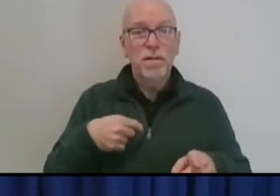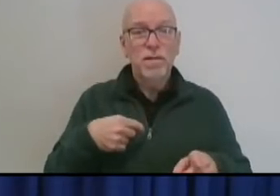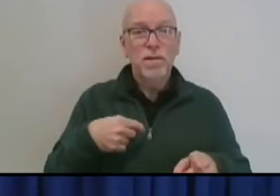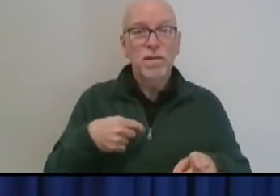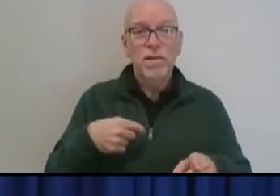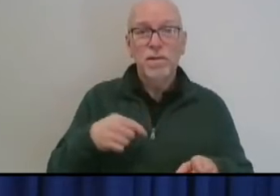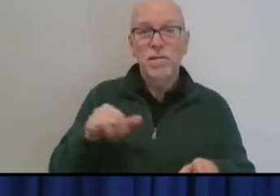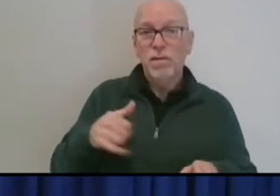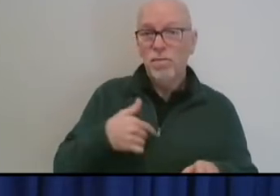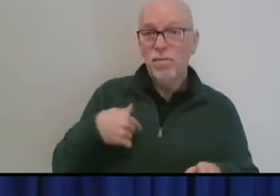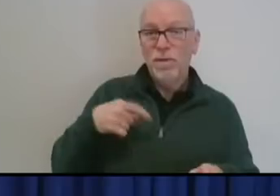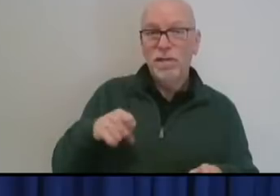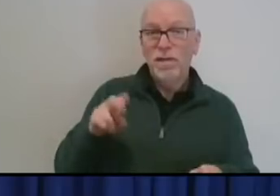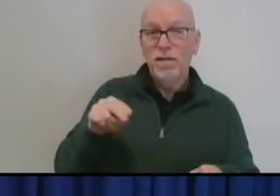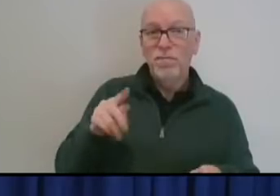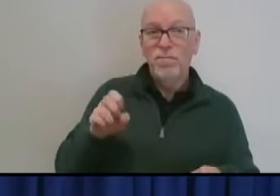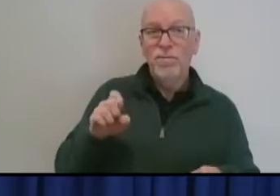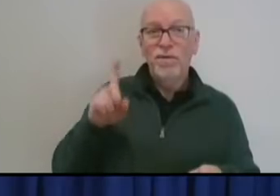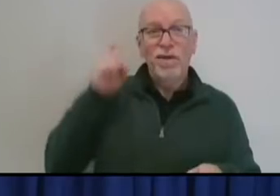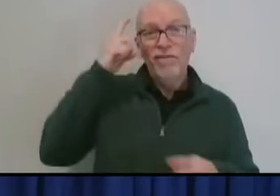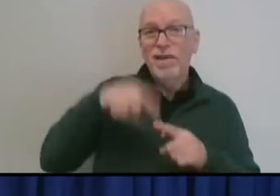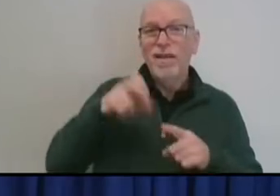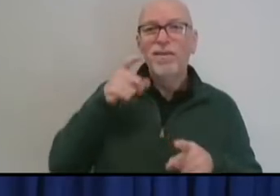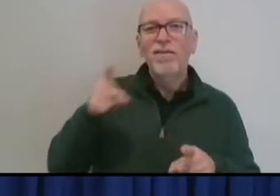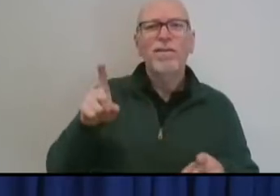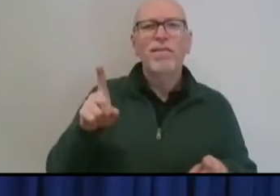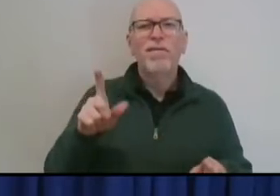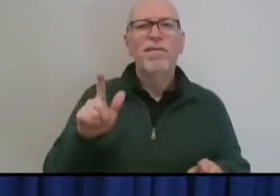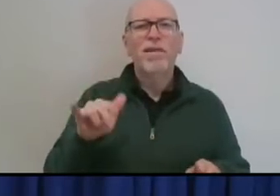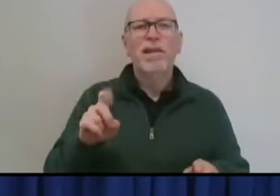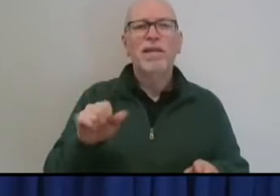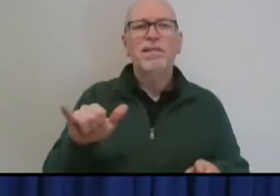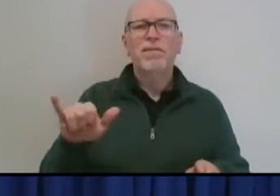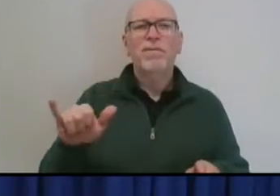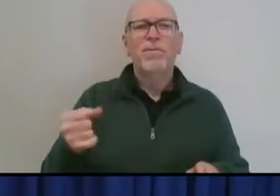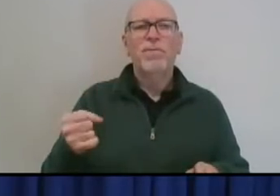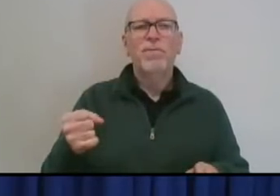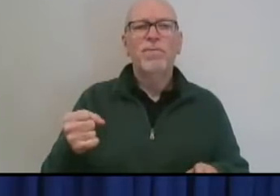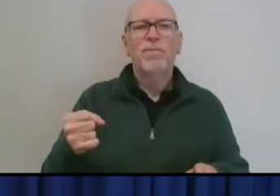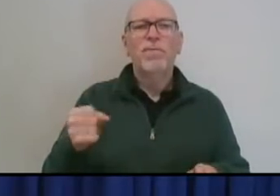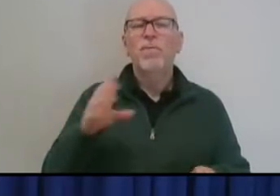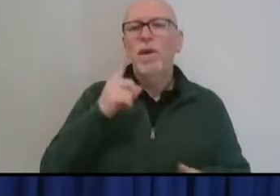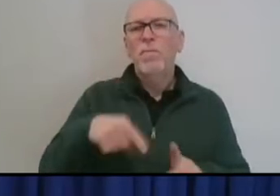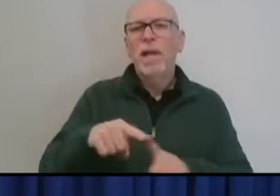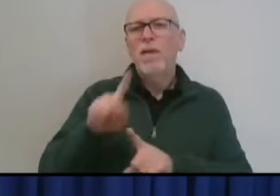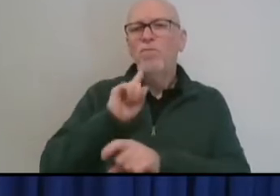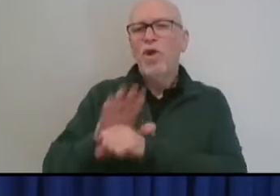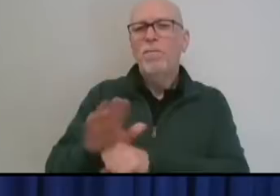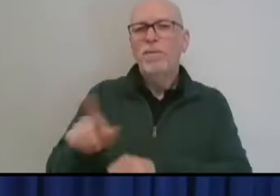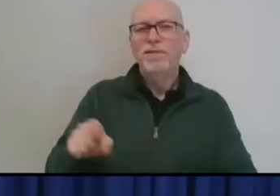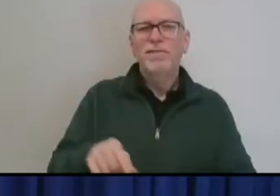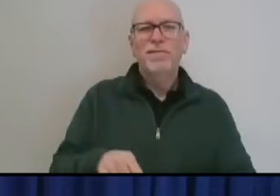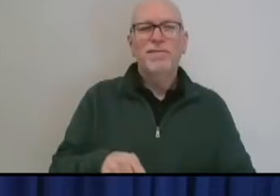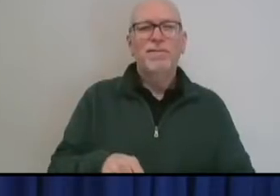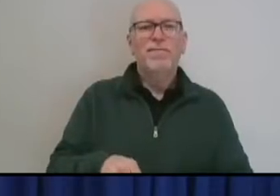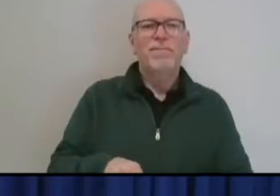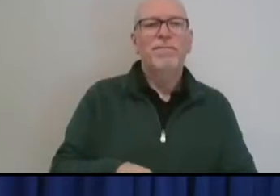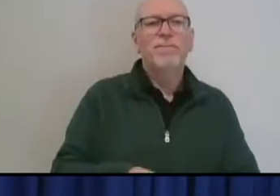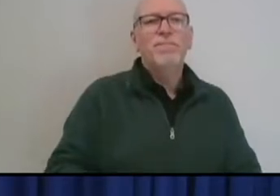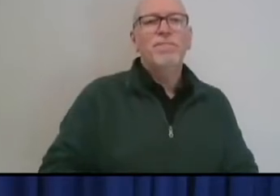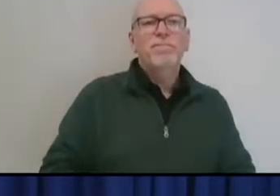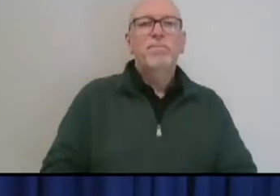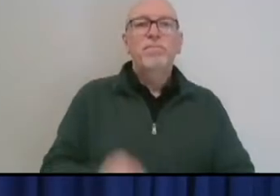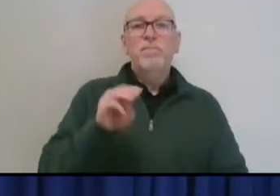unmute? we'll come back to Lindsay. We'll circle back, I promise, Lindsay. Come back to you right after this one.